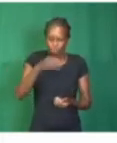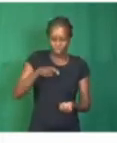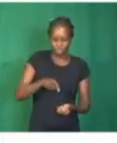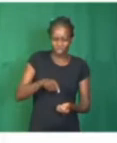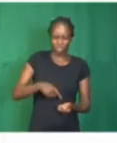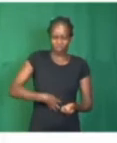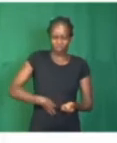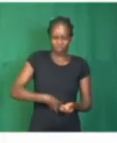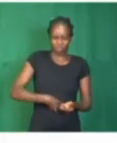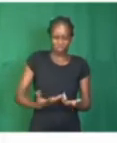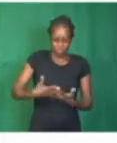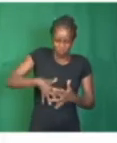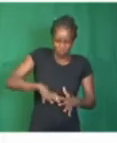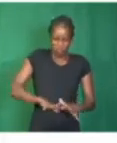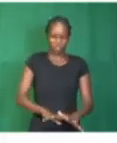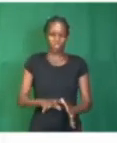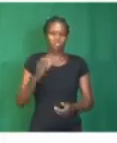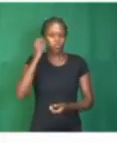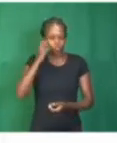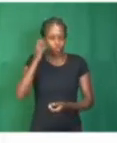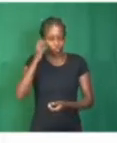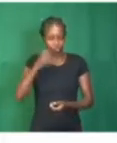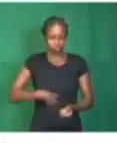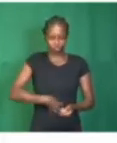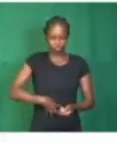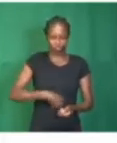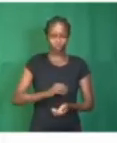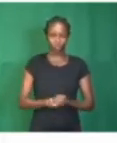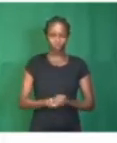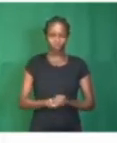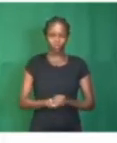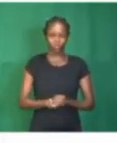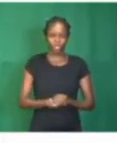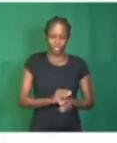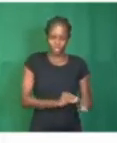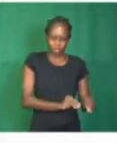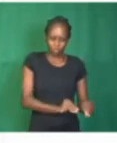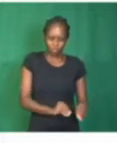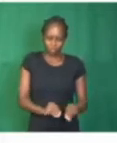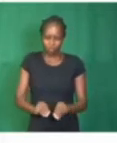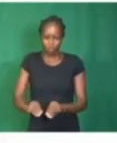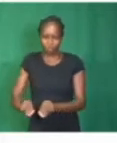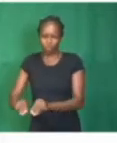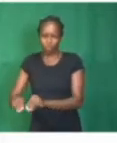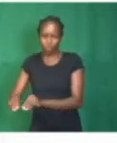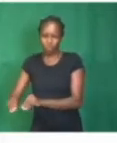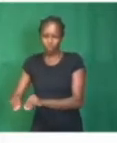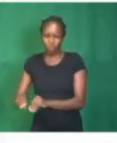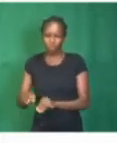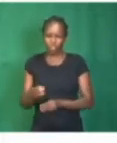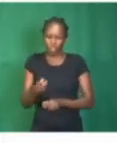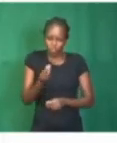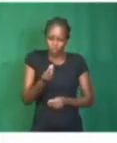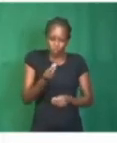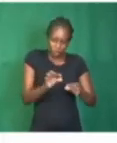the stomach juices. Then from there, the next station that we are going to look at is the small intestine,